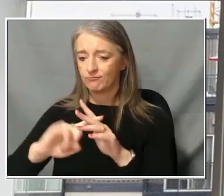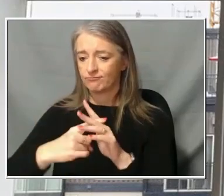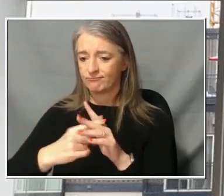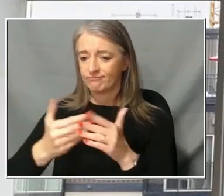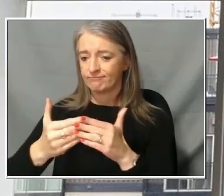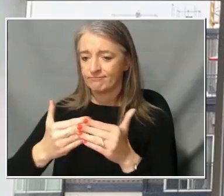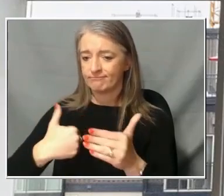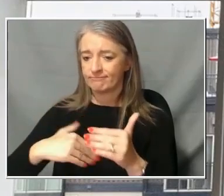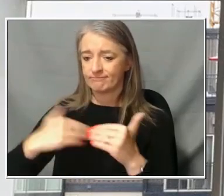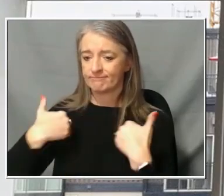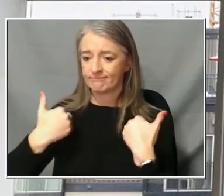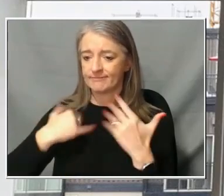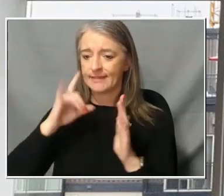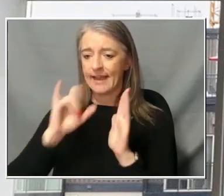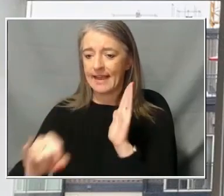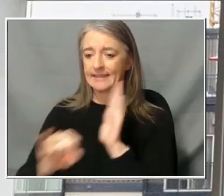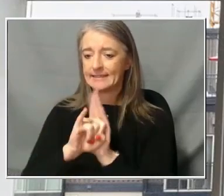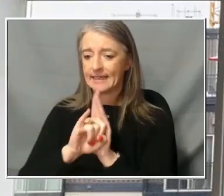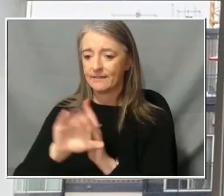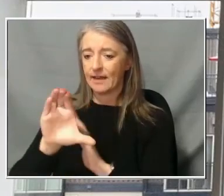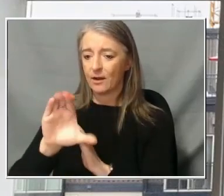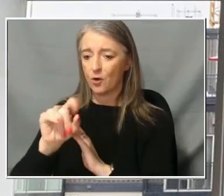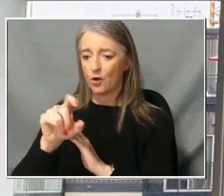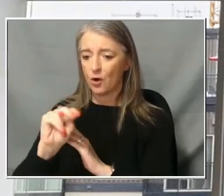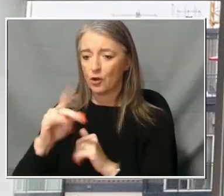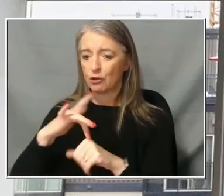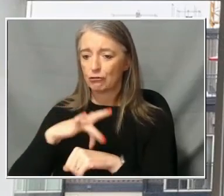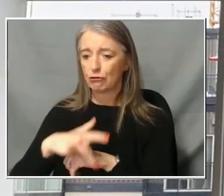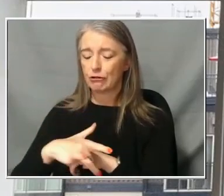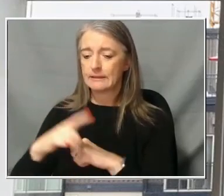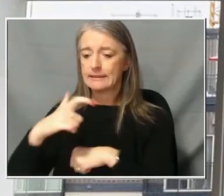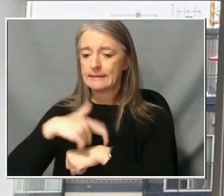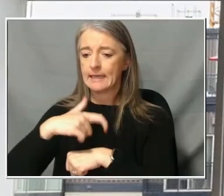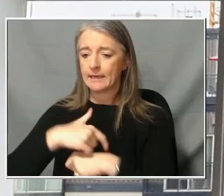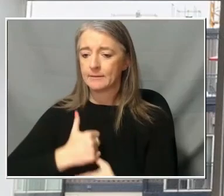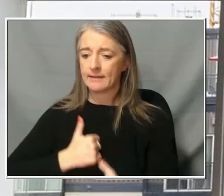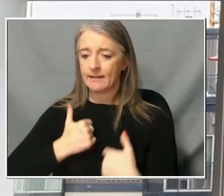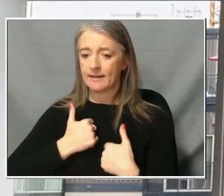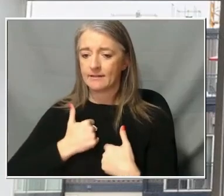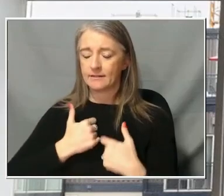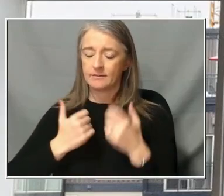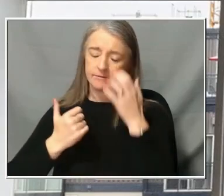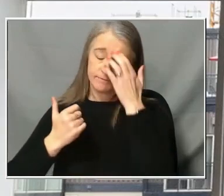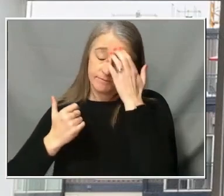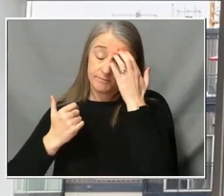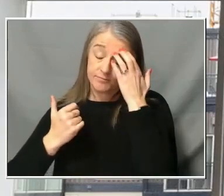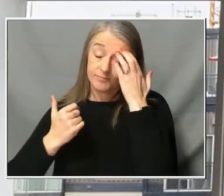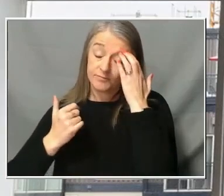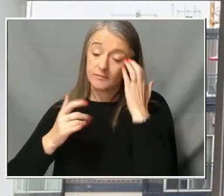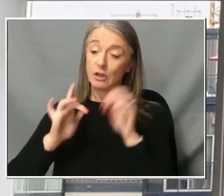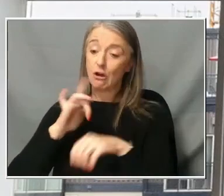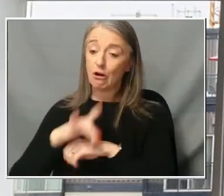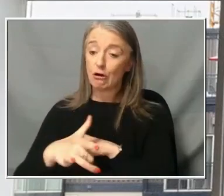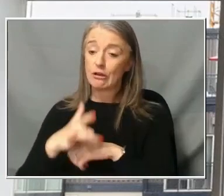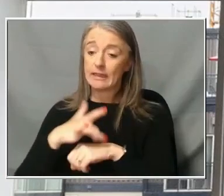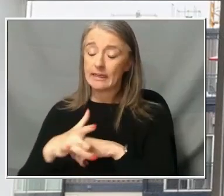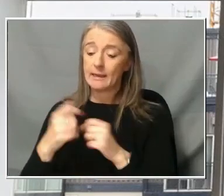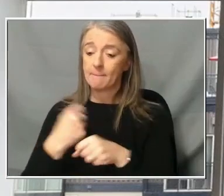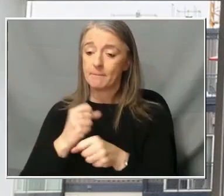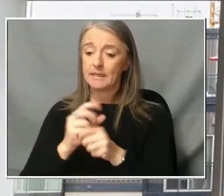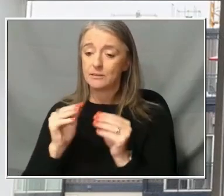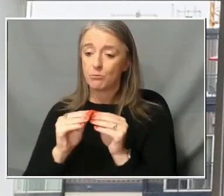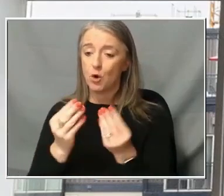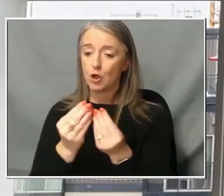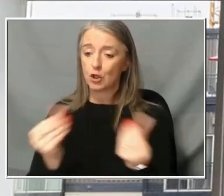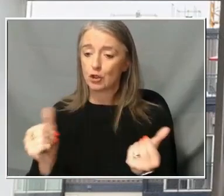that basically identifies colon cancers at early stages of life, or early stages, and makes them more